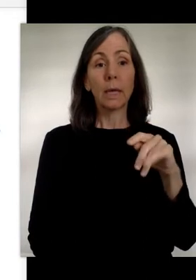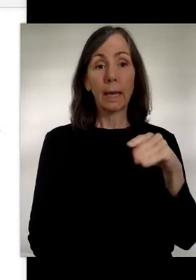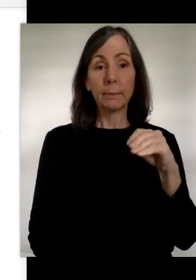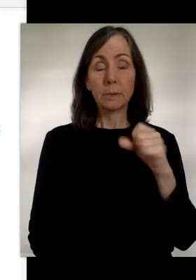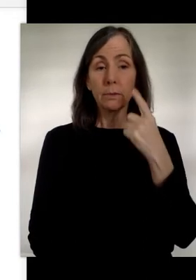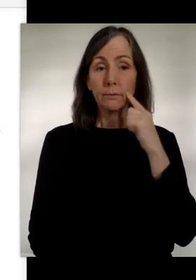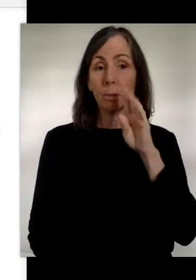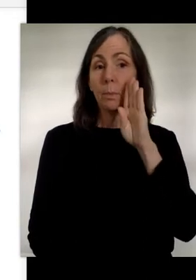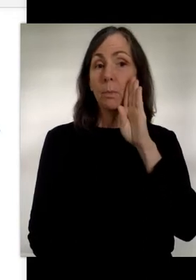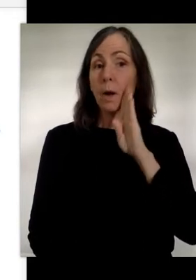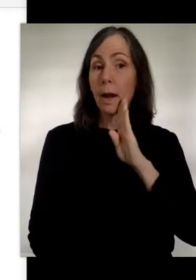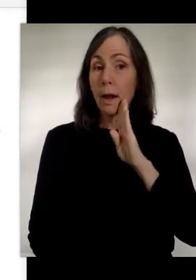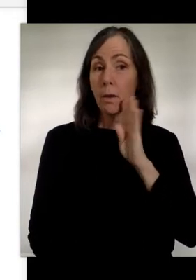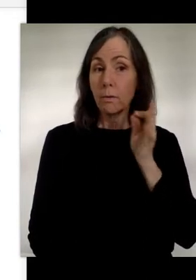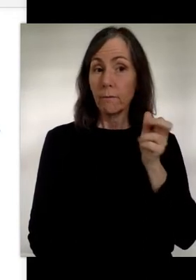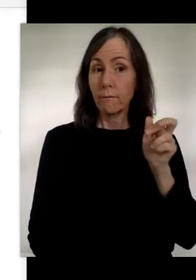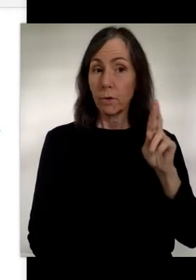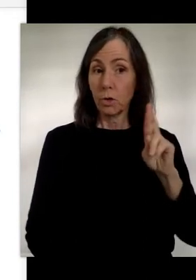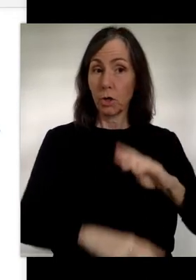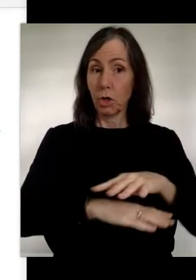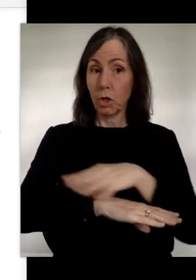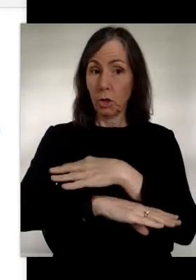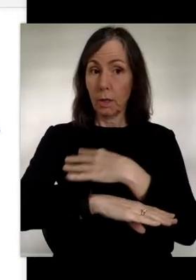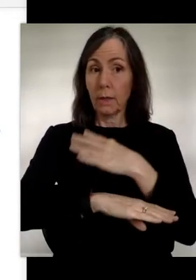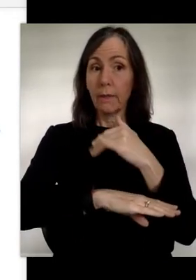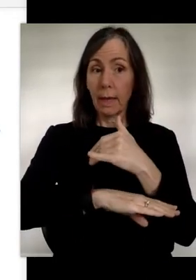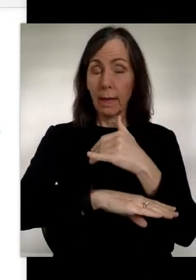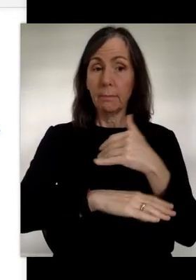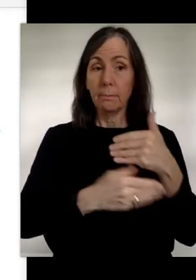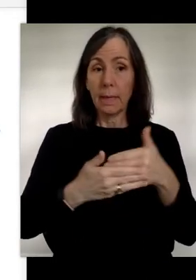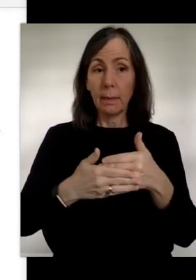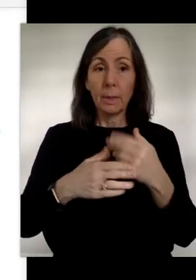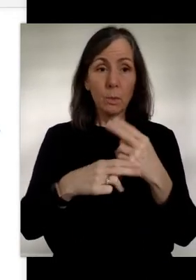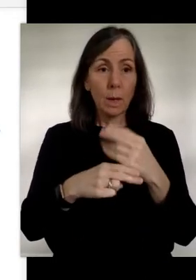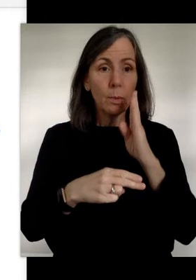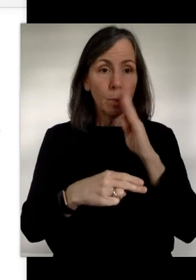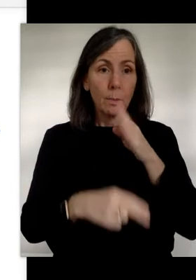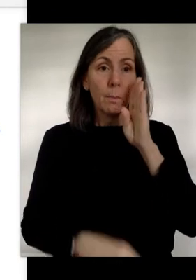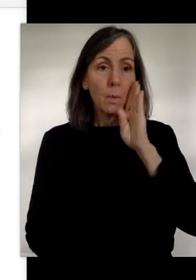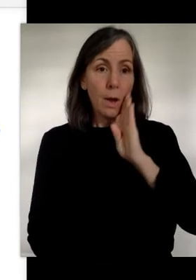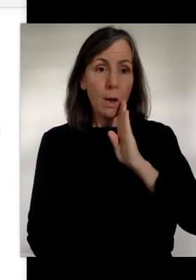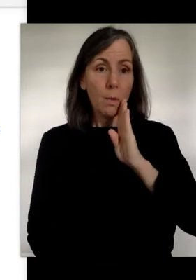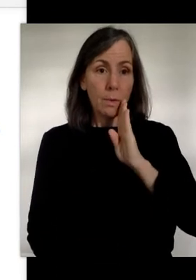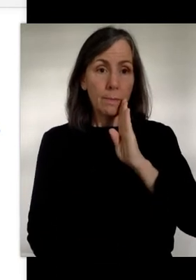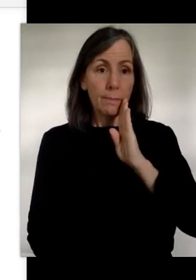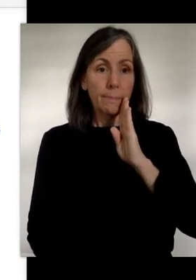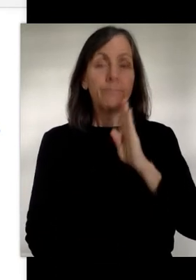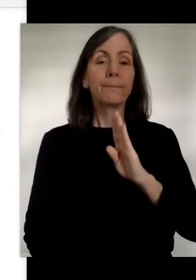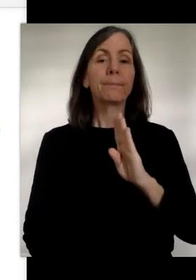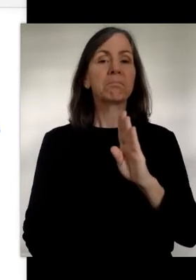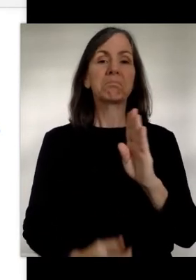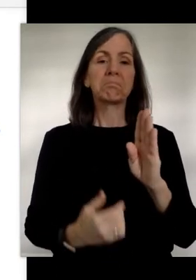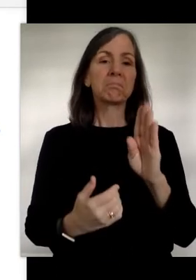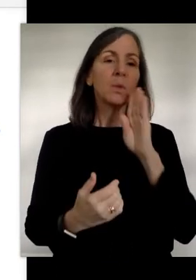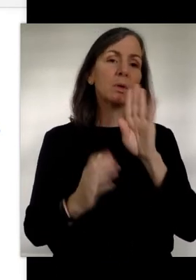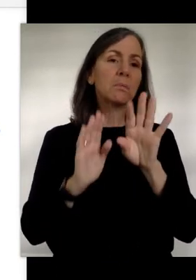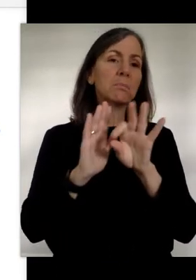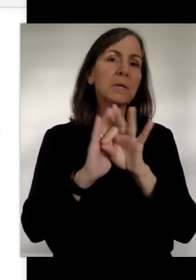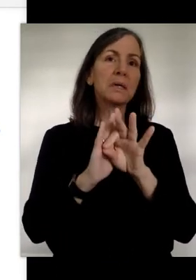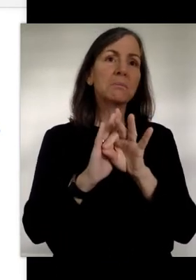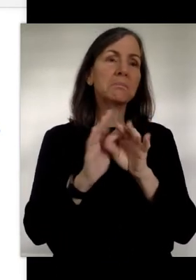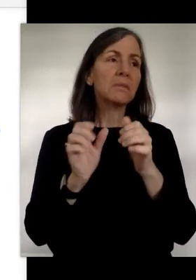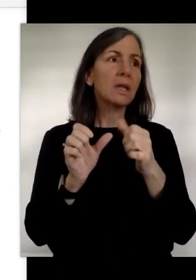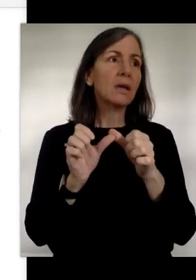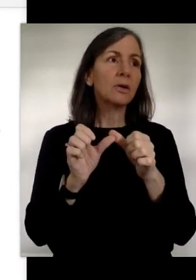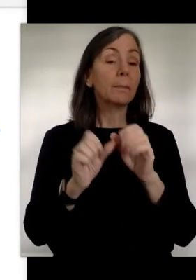All right, so I'm going to choose any letter. It doesn't matter the letter. I'm going to choose